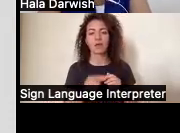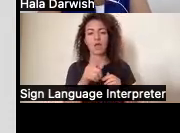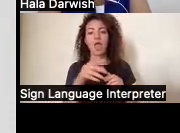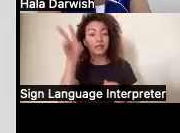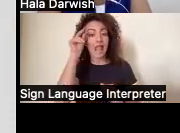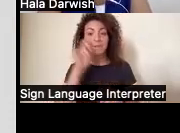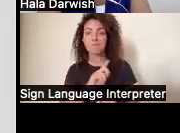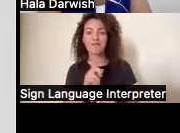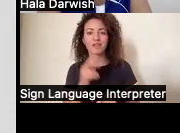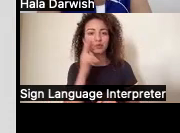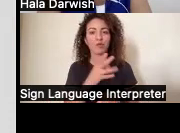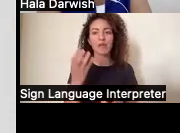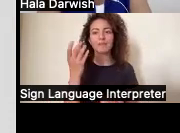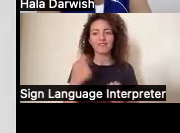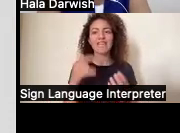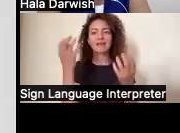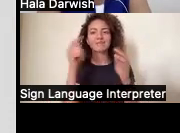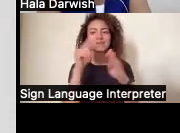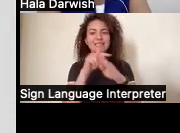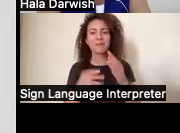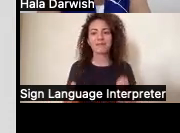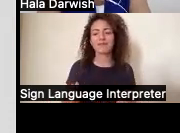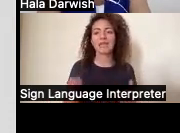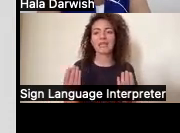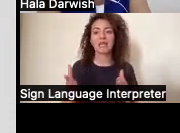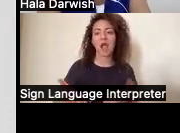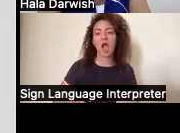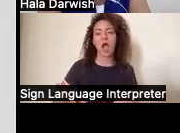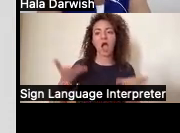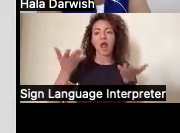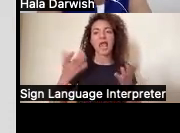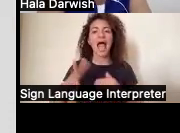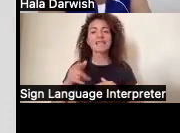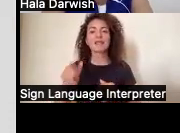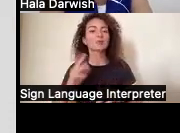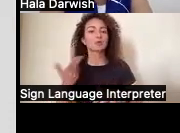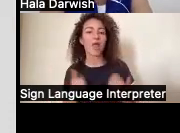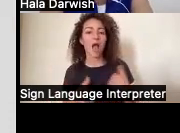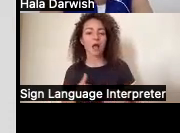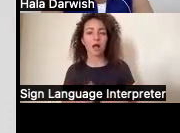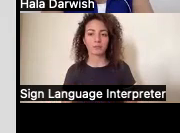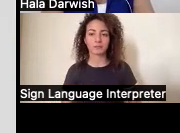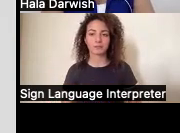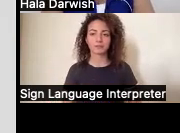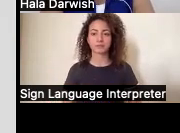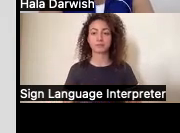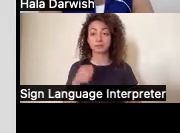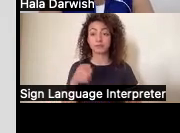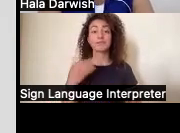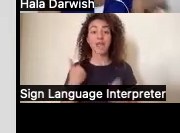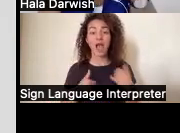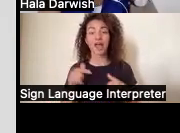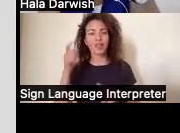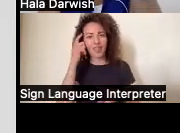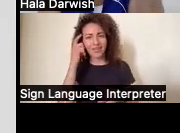rural Damascus. This is mainly related to the disability type of the children with disabilities we are targeting. This is also